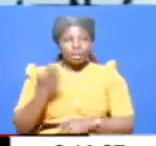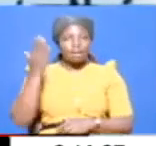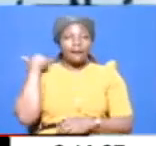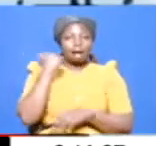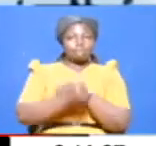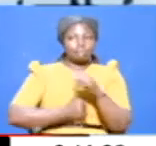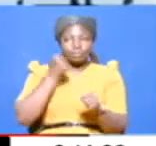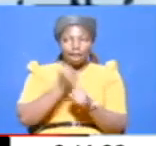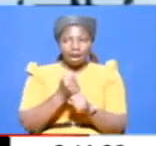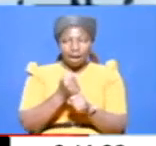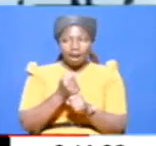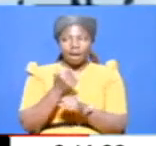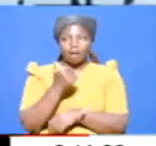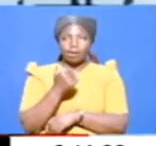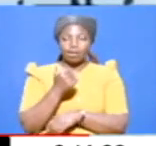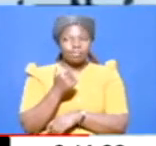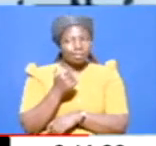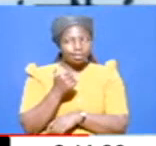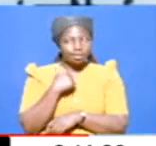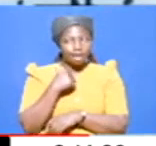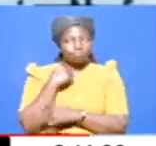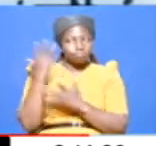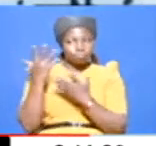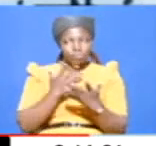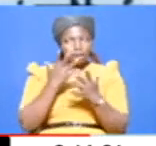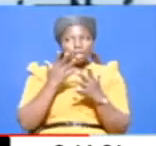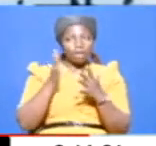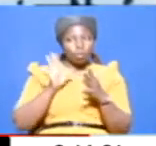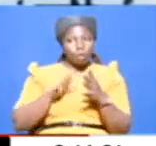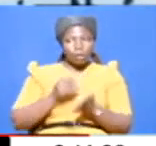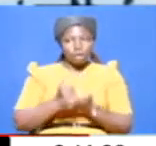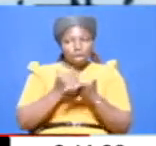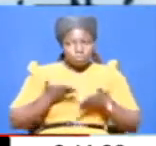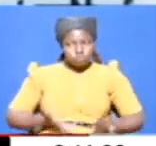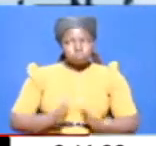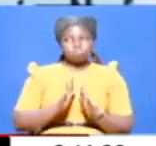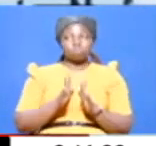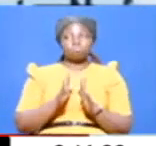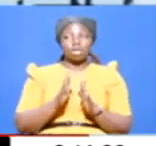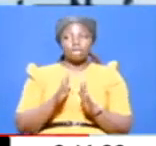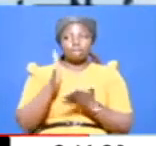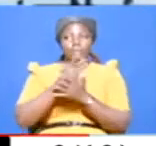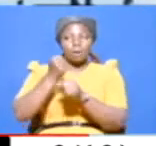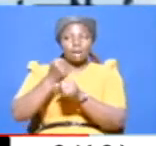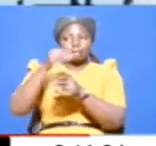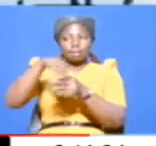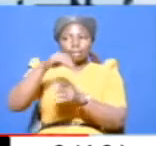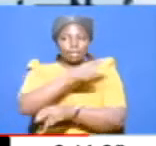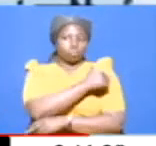trained some midwives. Currently, now they are in the hospital, some are outside the town, other